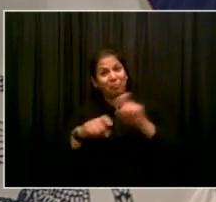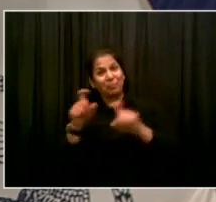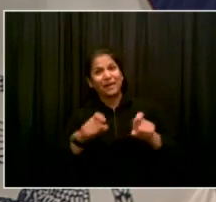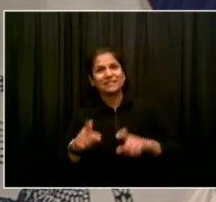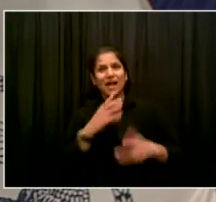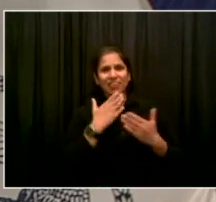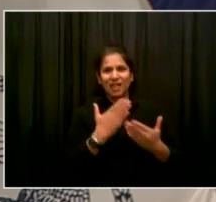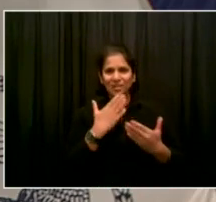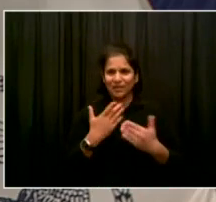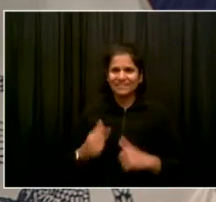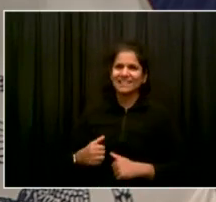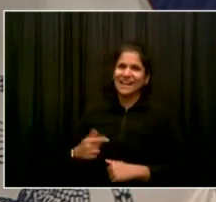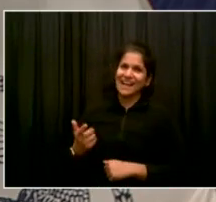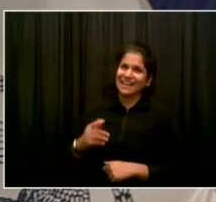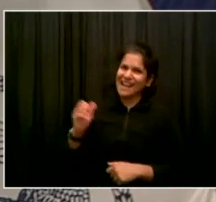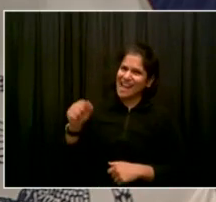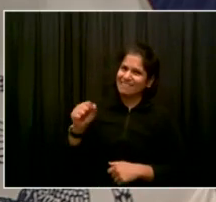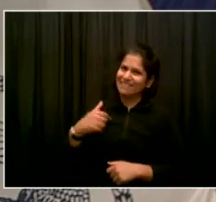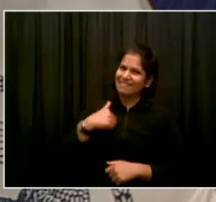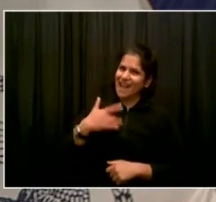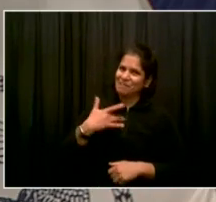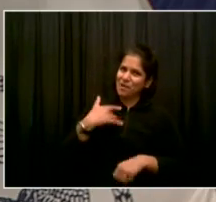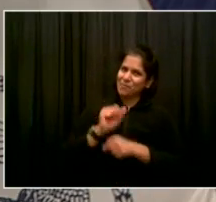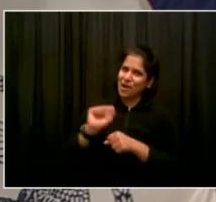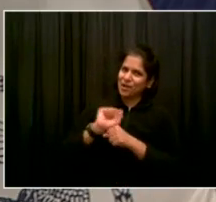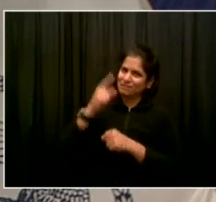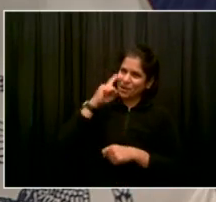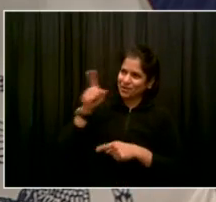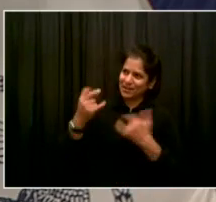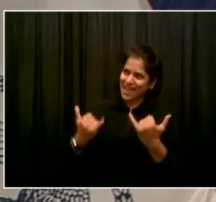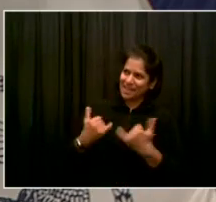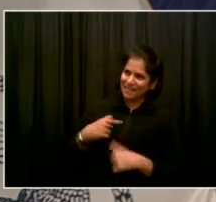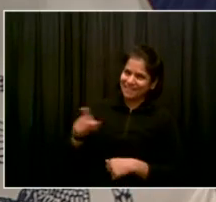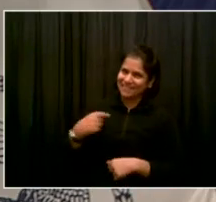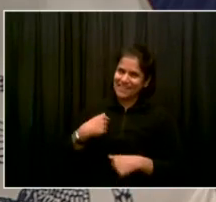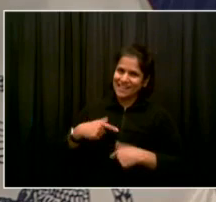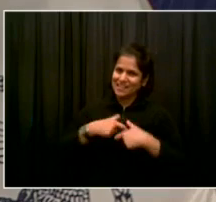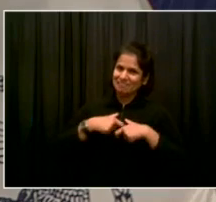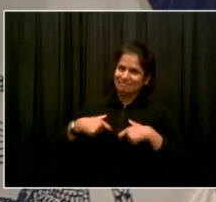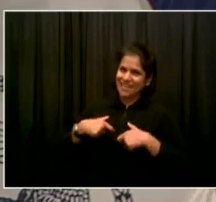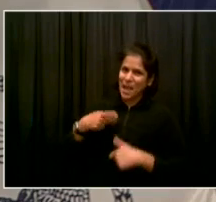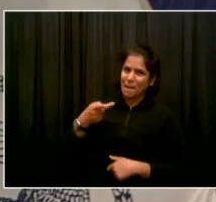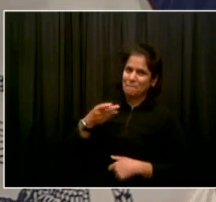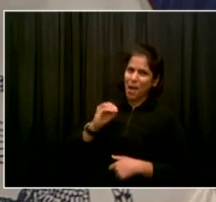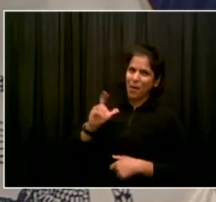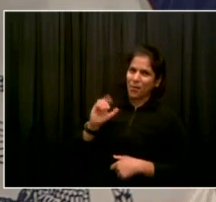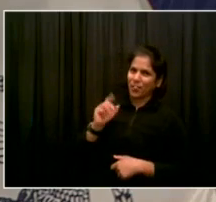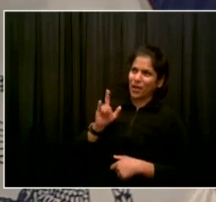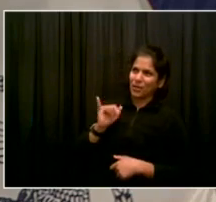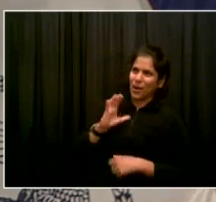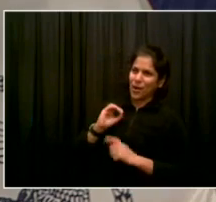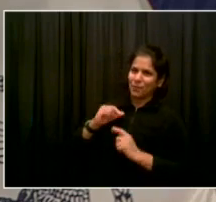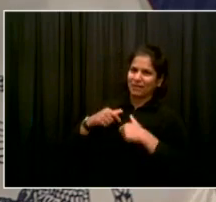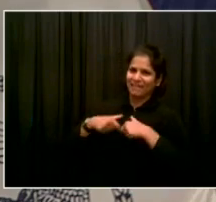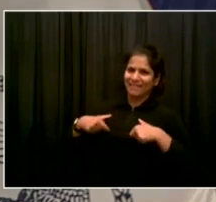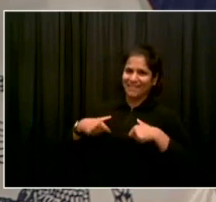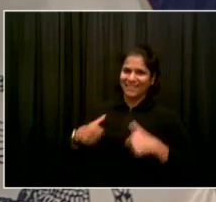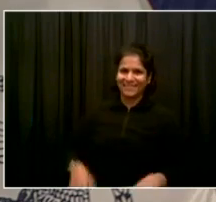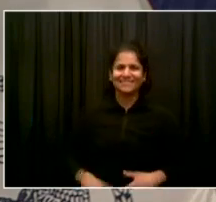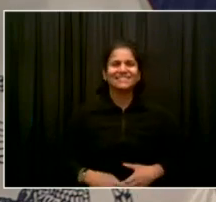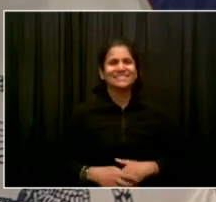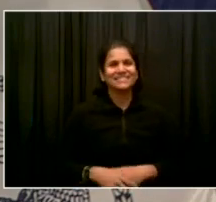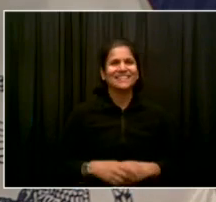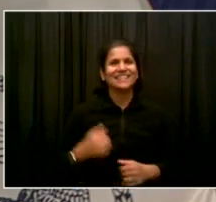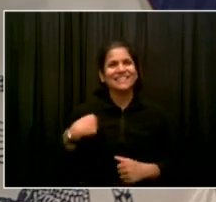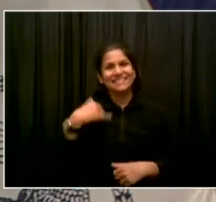want an ID card from Politico. And I still get my second question. This is great. Yes, you do.